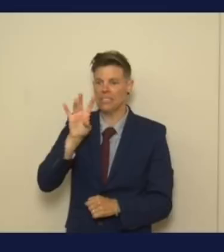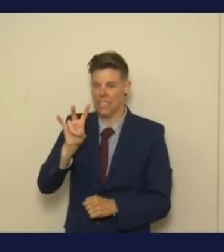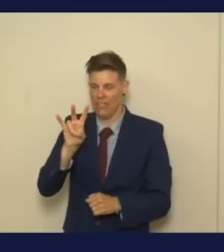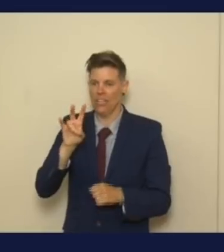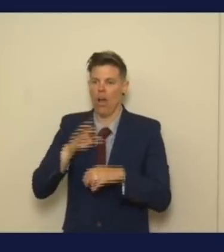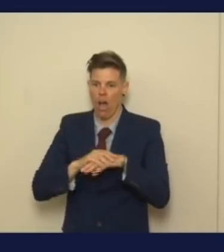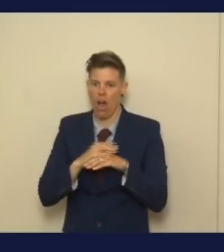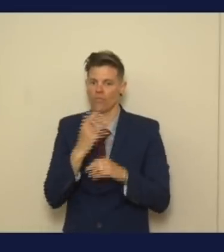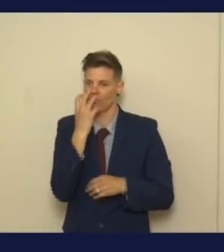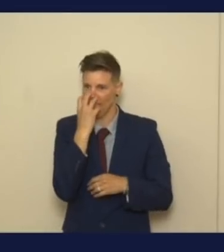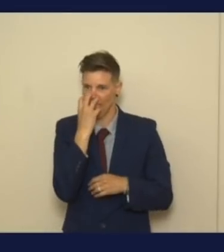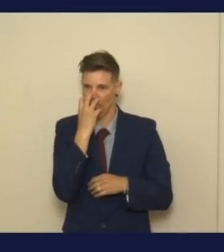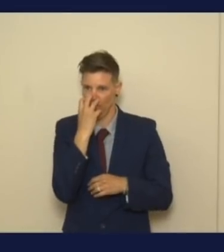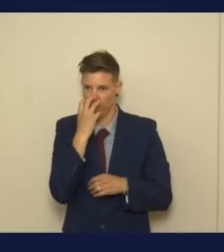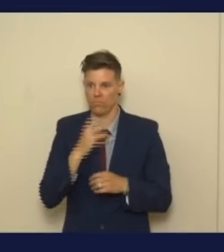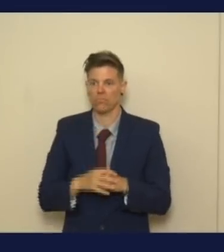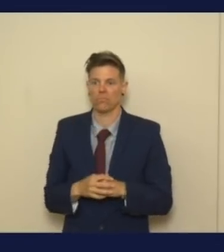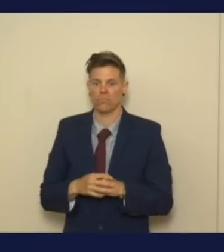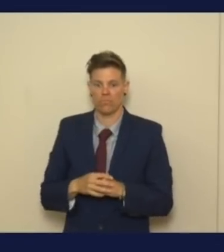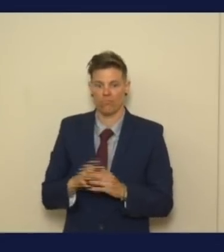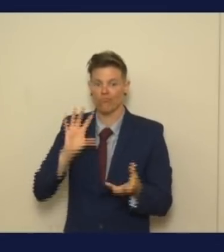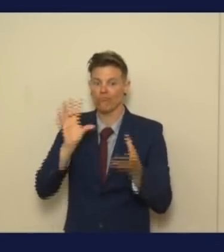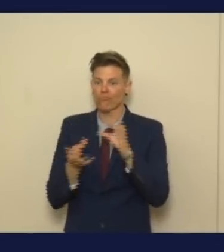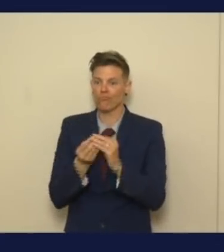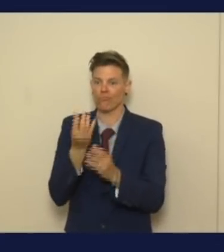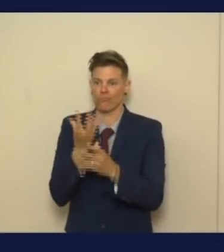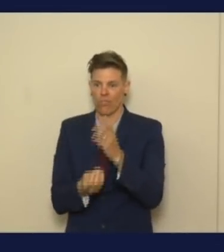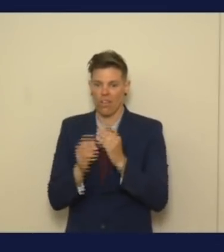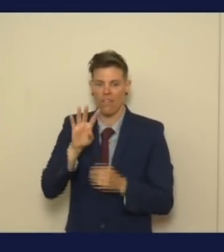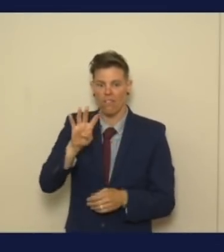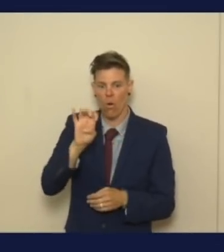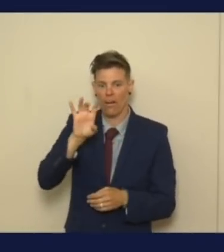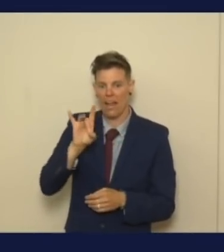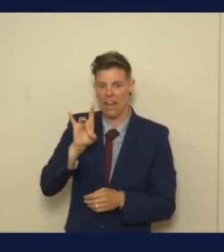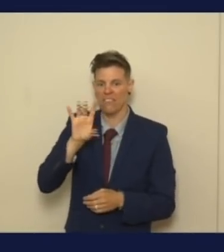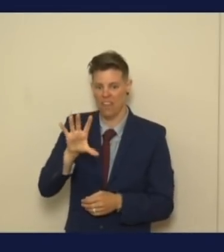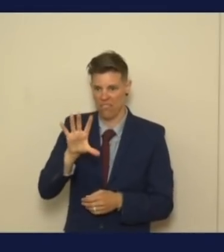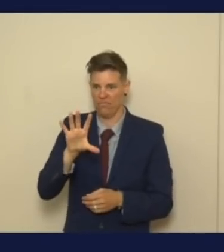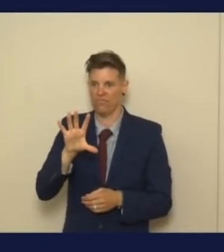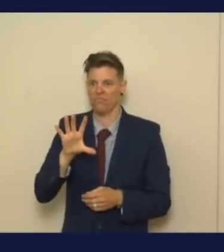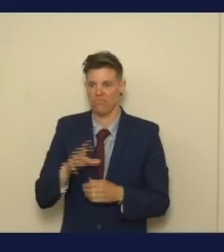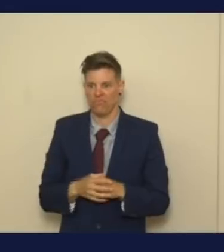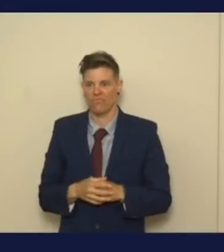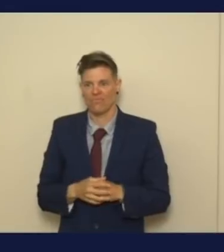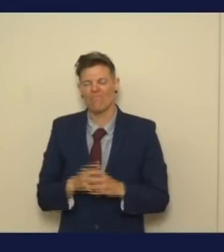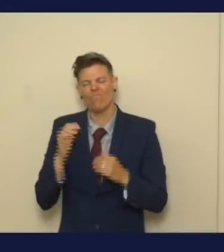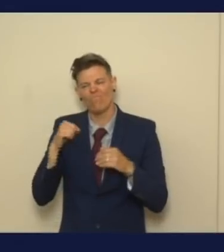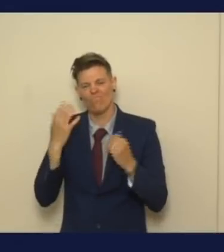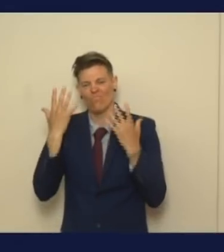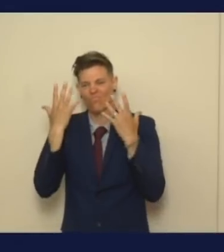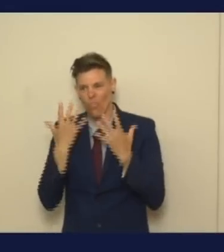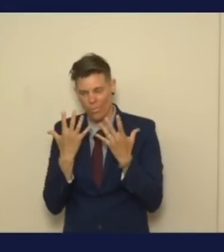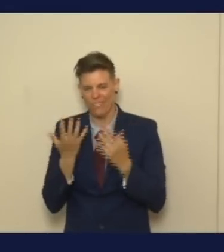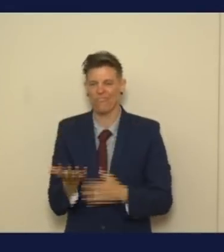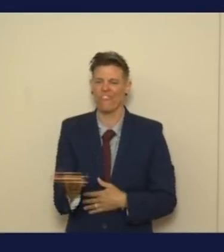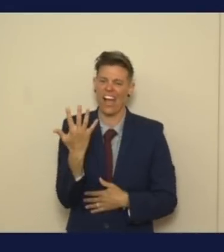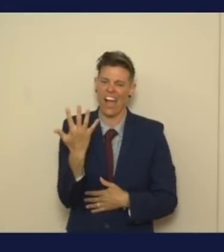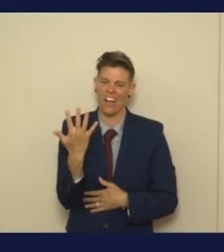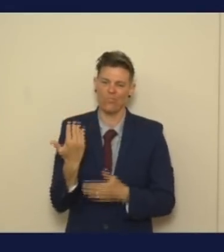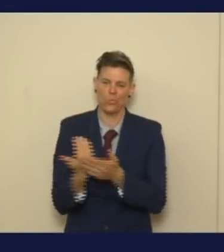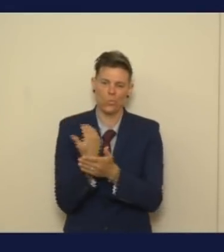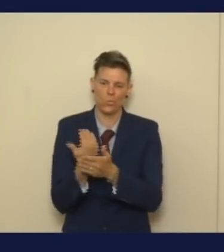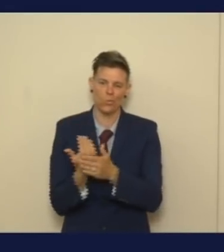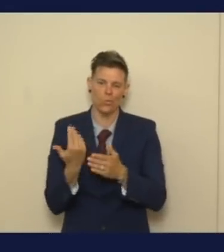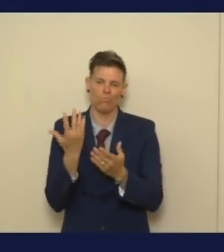485. Unfortunately, we are announcing 5 new deaths today. To date, we've